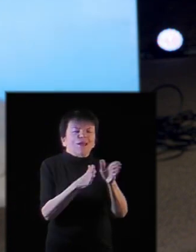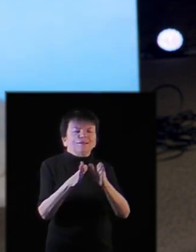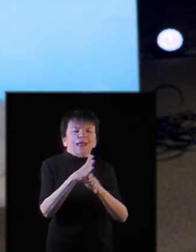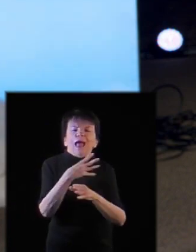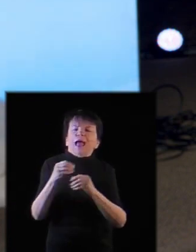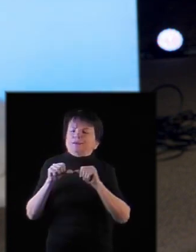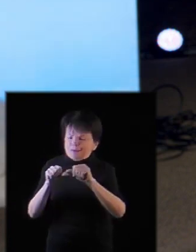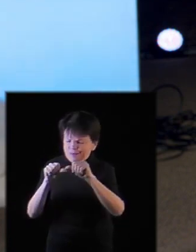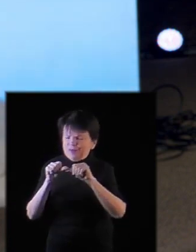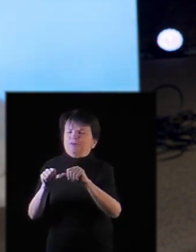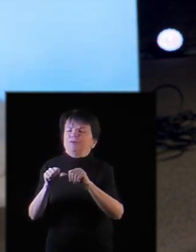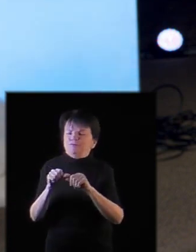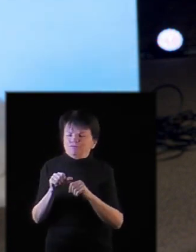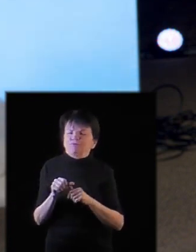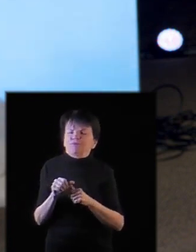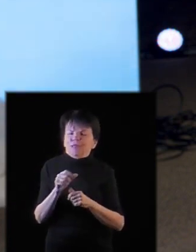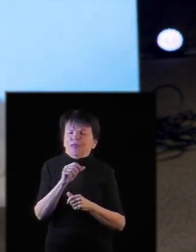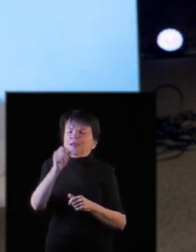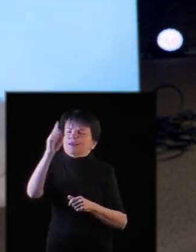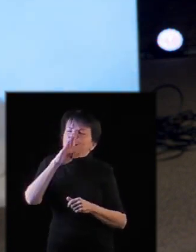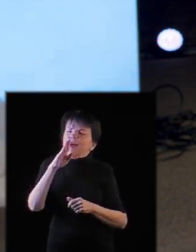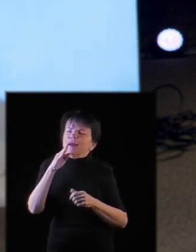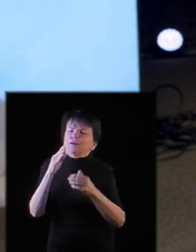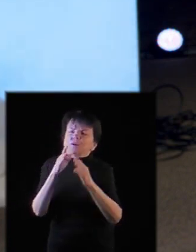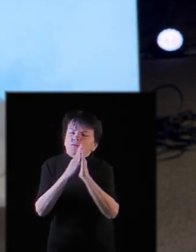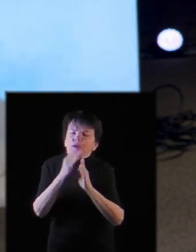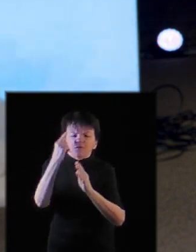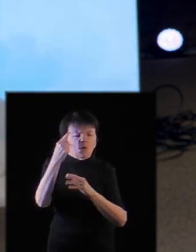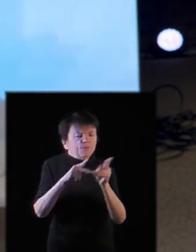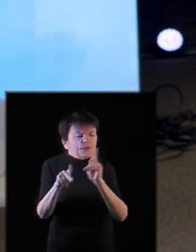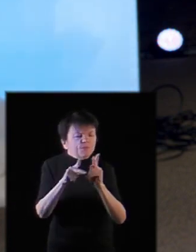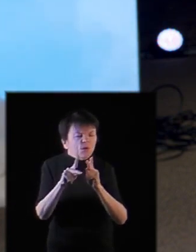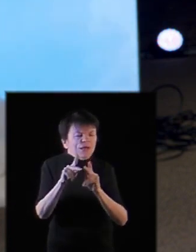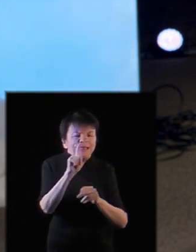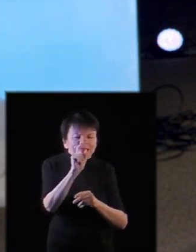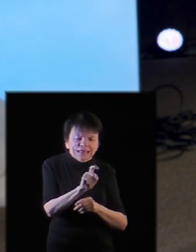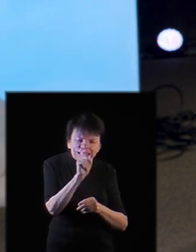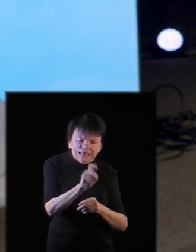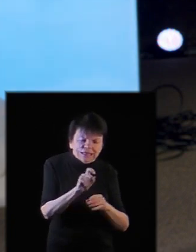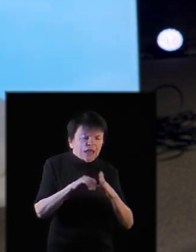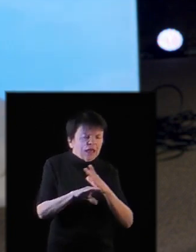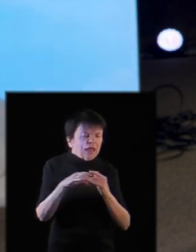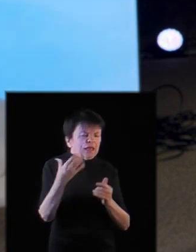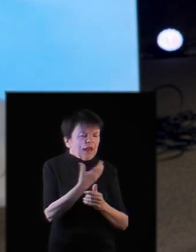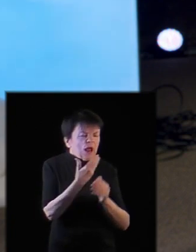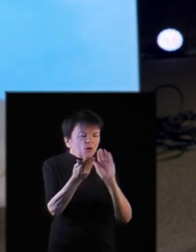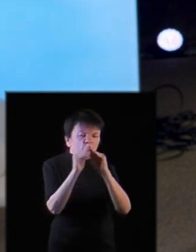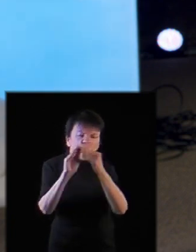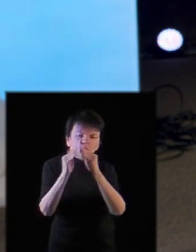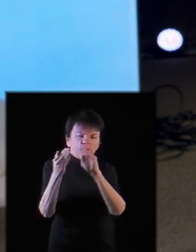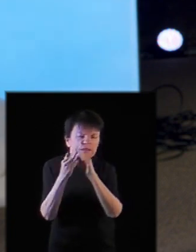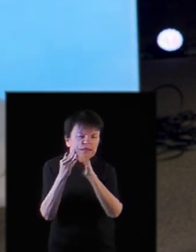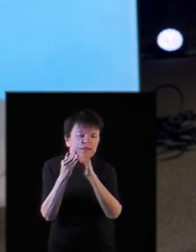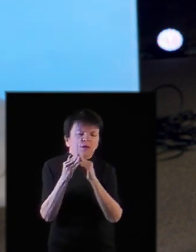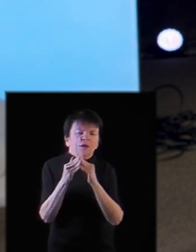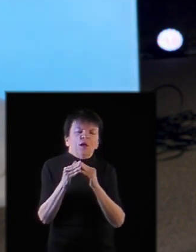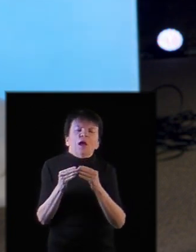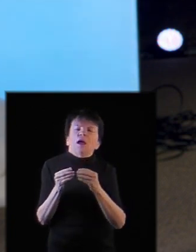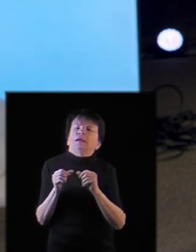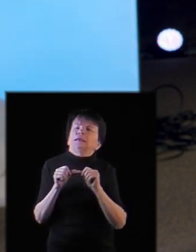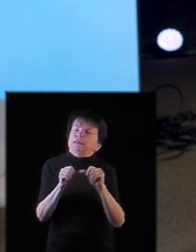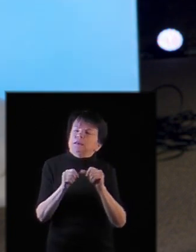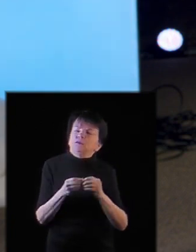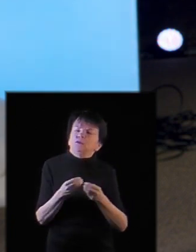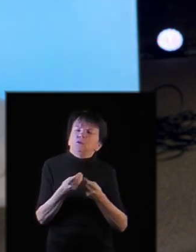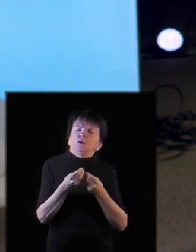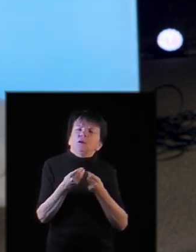way. God, I pray for those who are in need in our community, those who are in need watching. Would you continue to provide for their